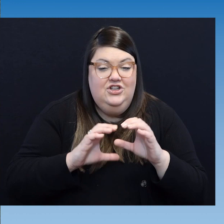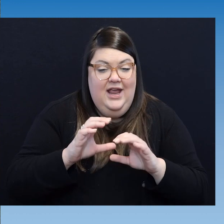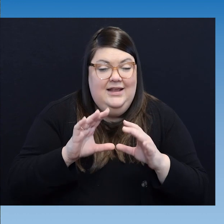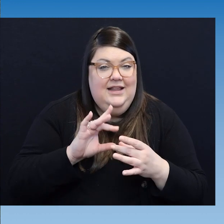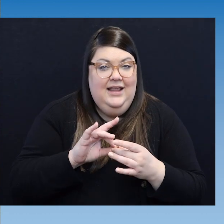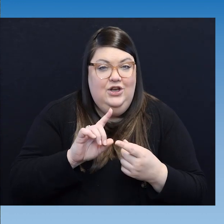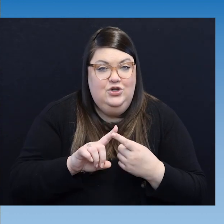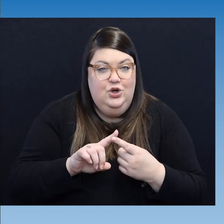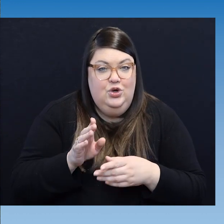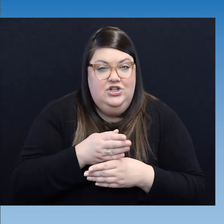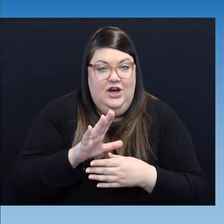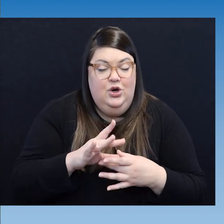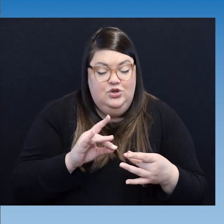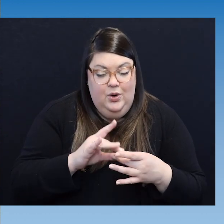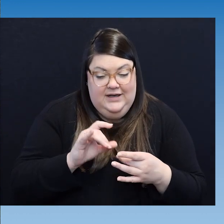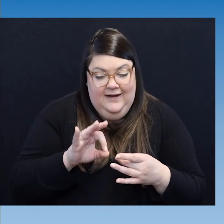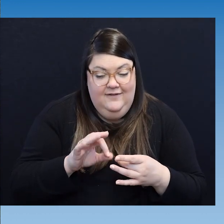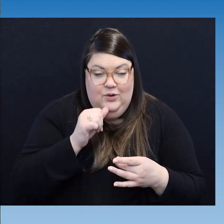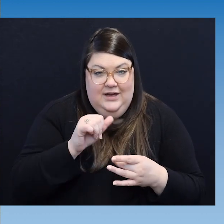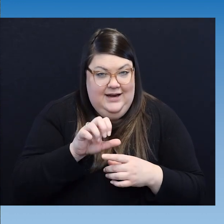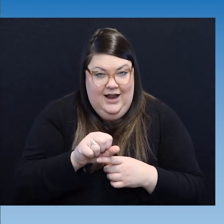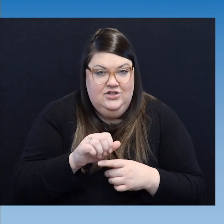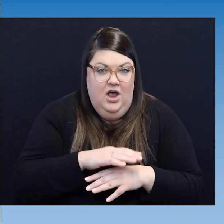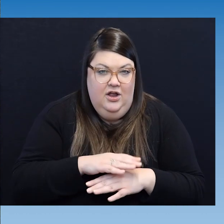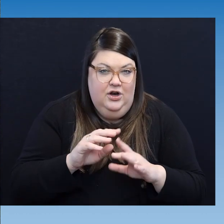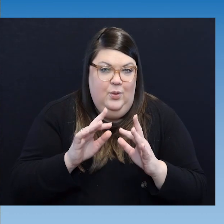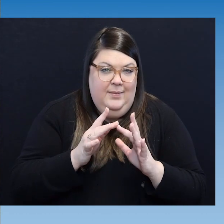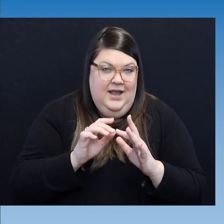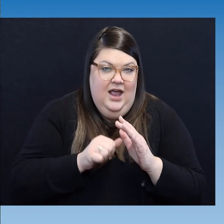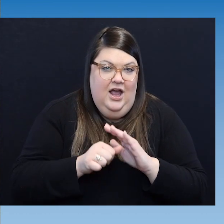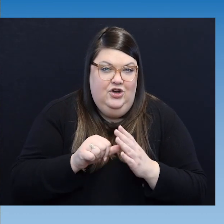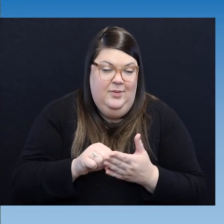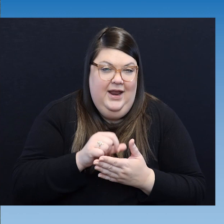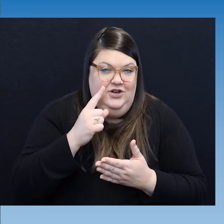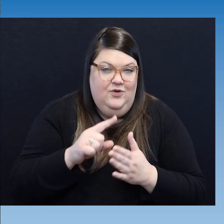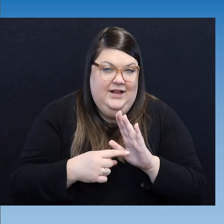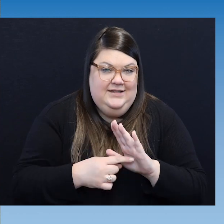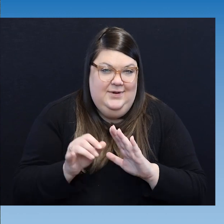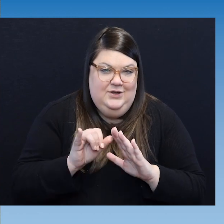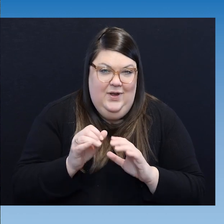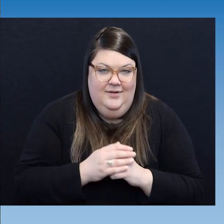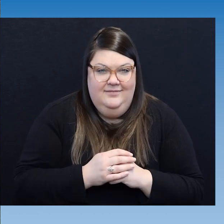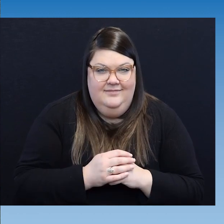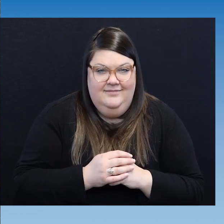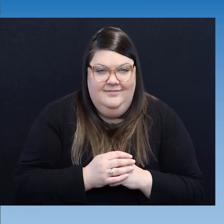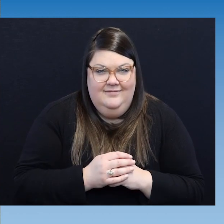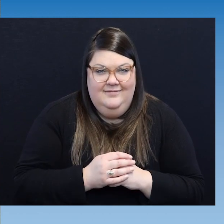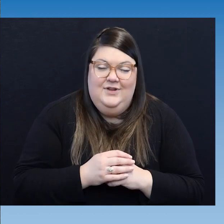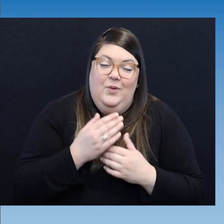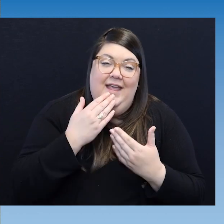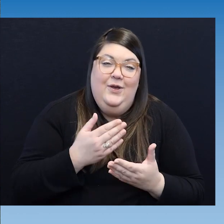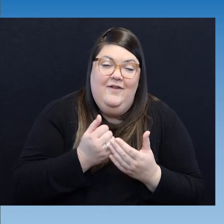chat was a link to sharing your stories. If you didn't catch that, it's on our website under the page for the exhibit as well.